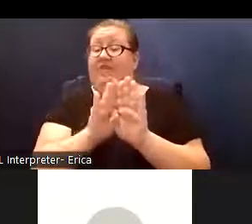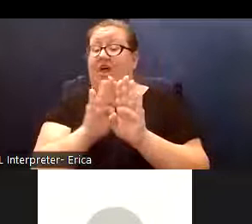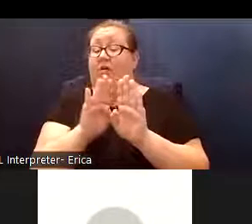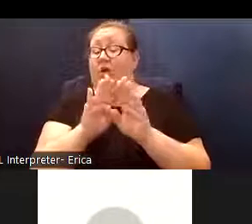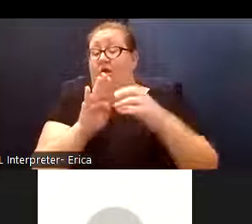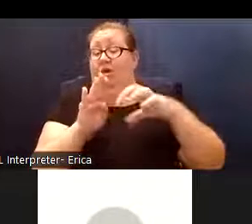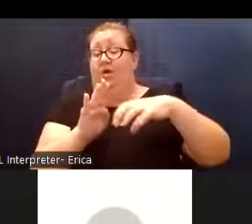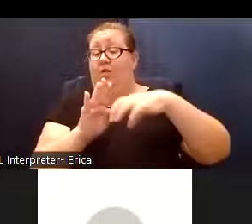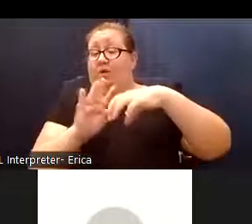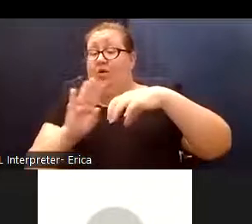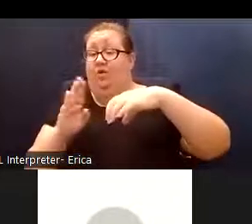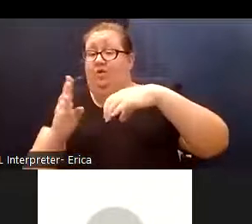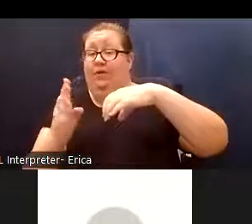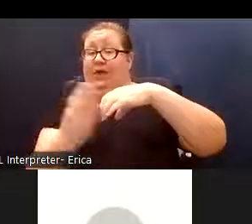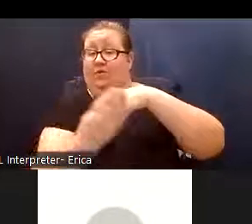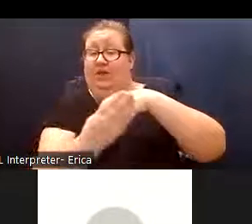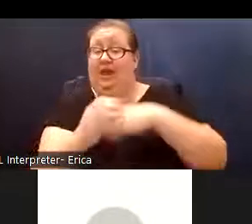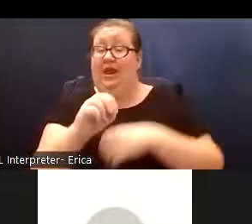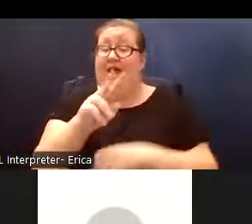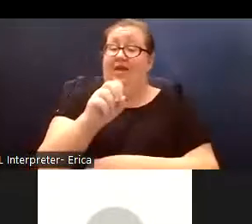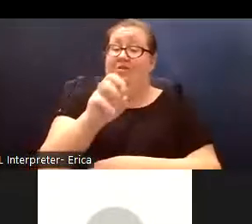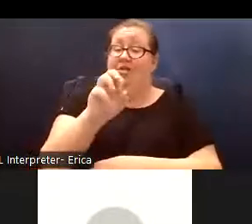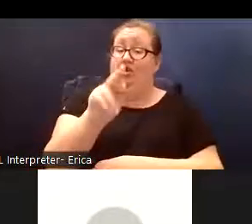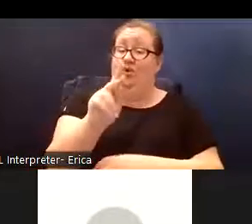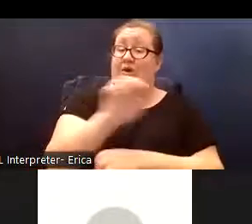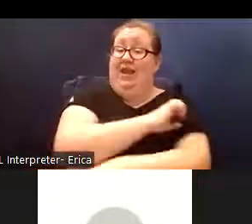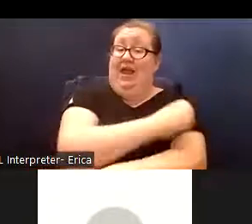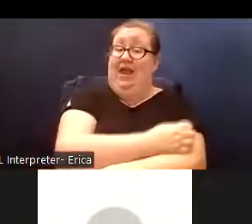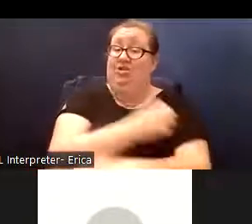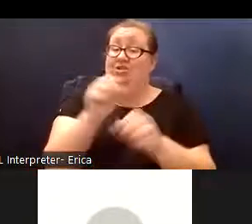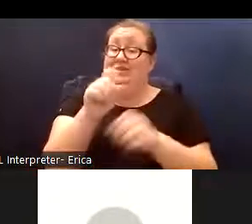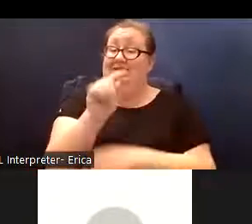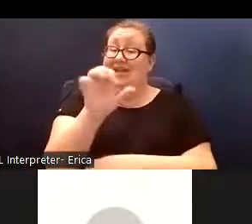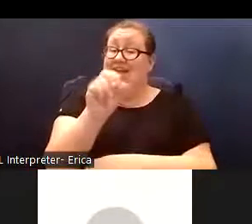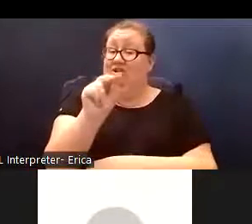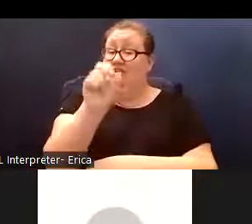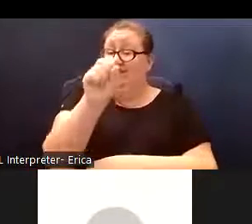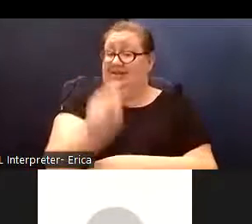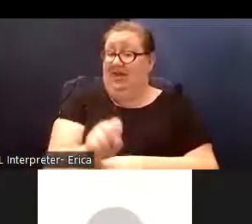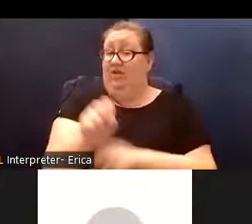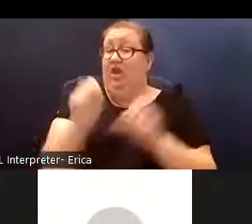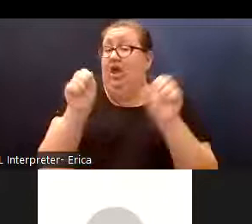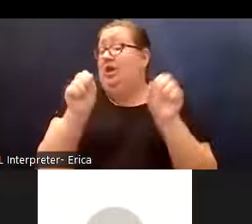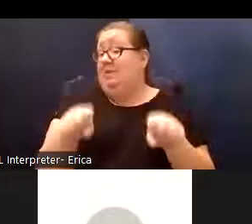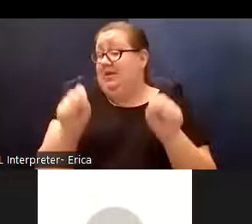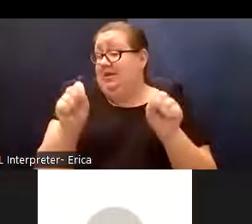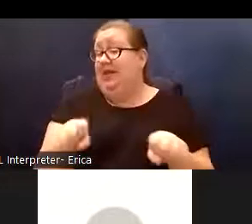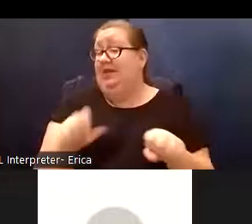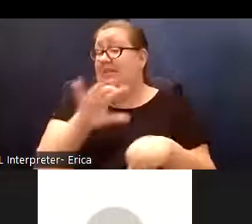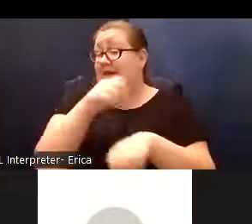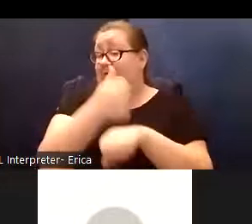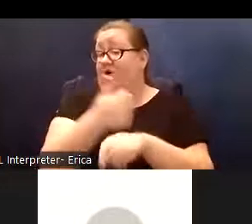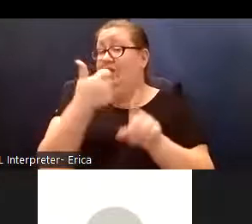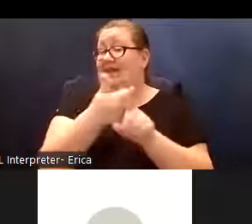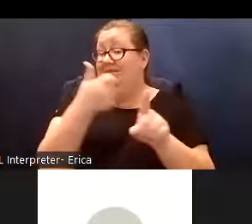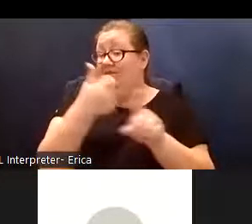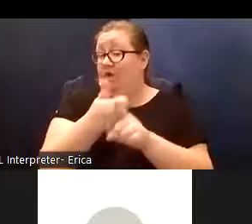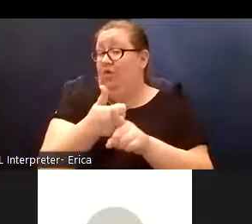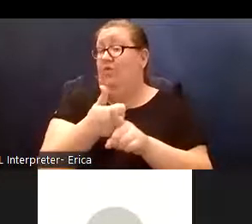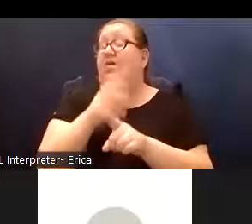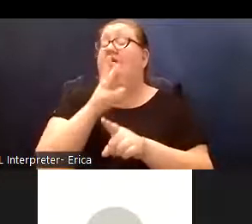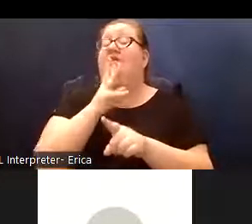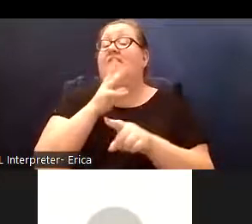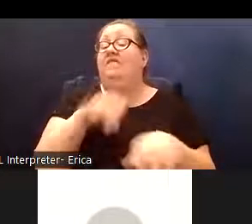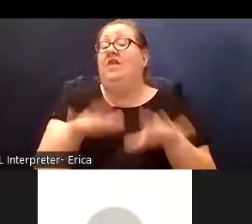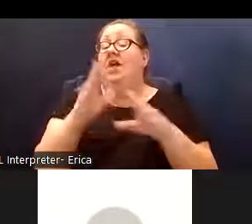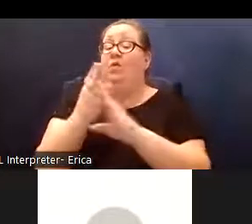Newark Energy Station to the south of it could potentially also be installing its own flood wall to protect that critical asset So this